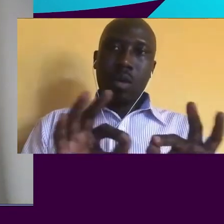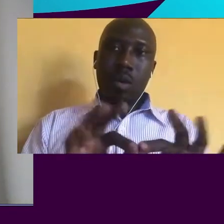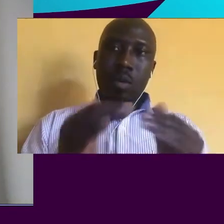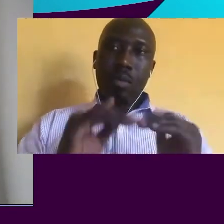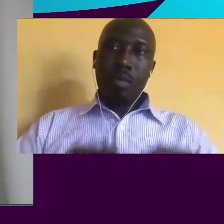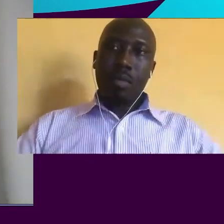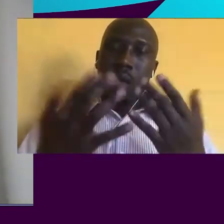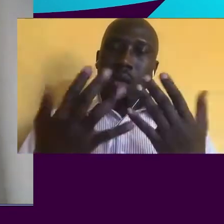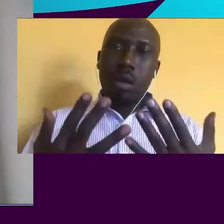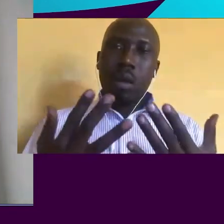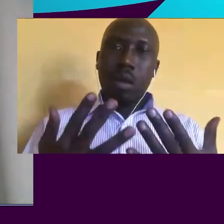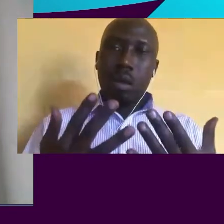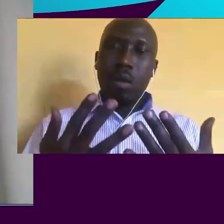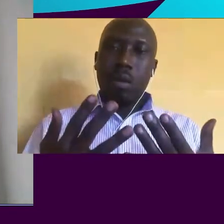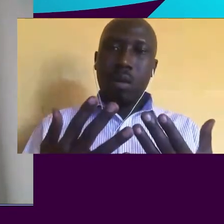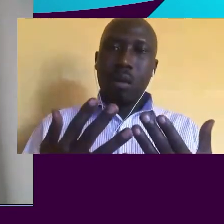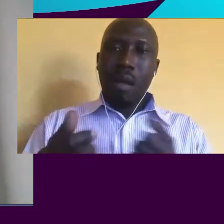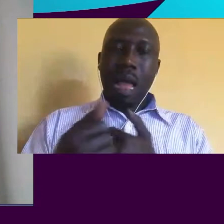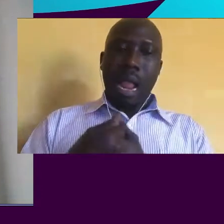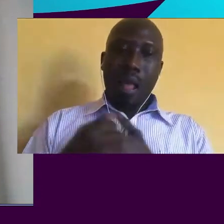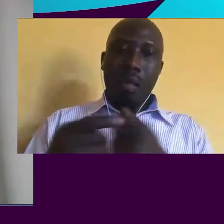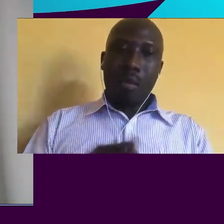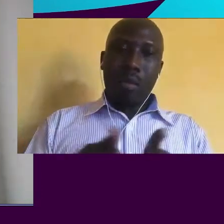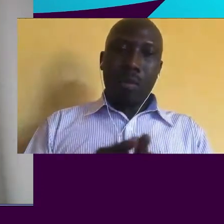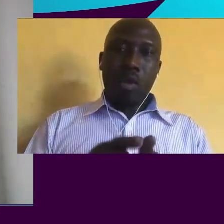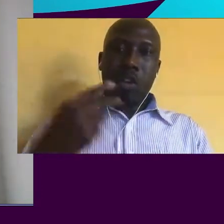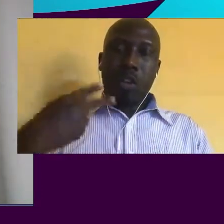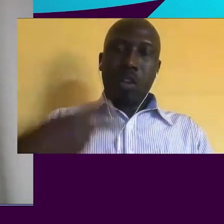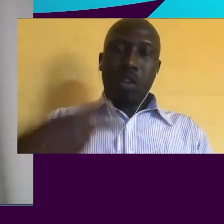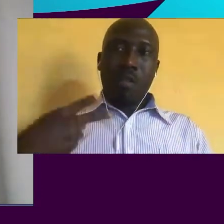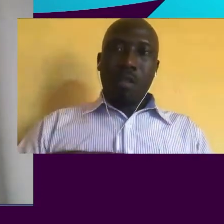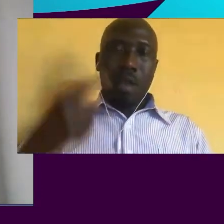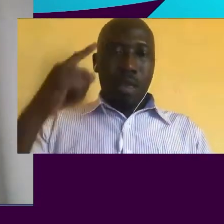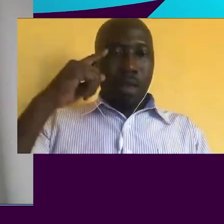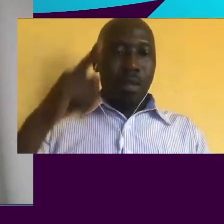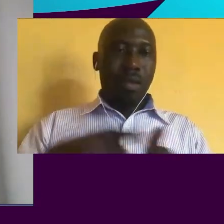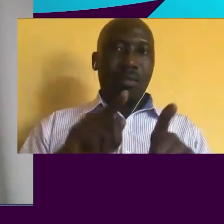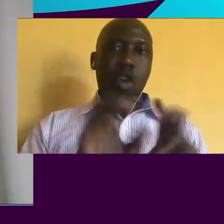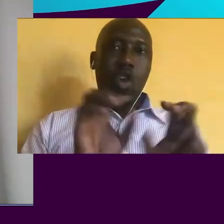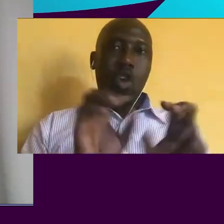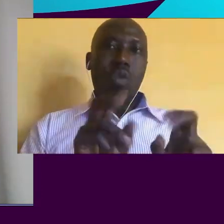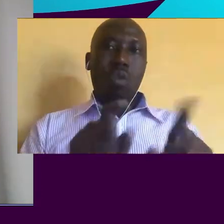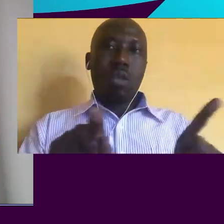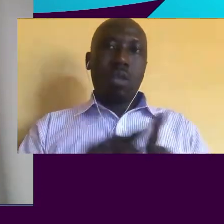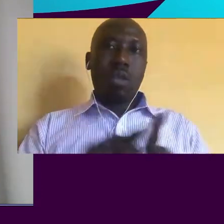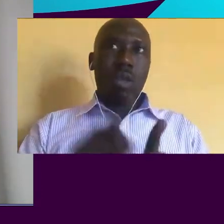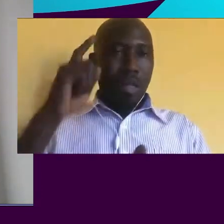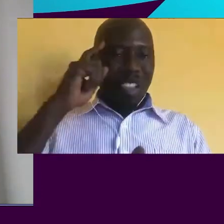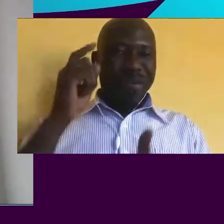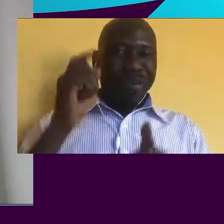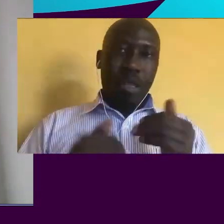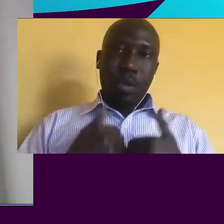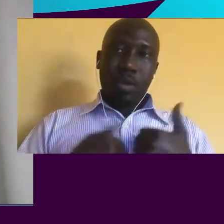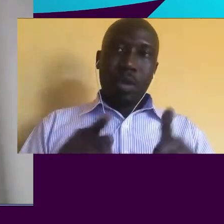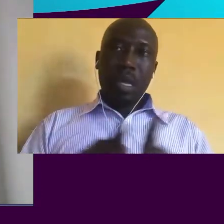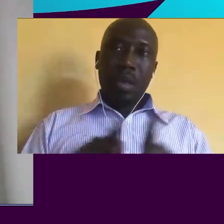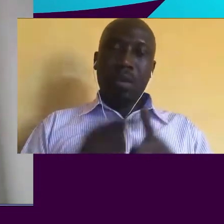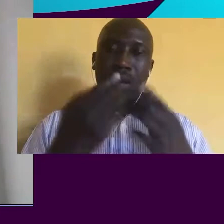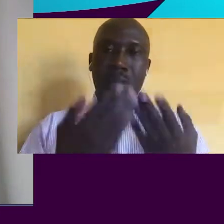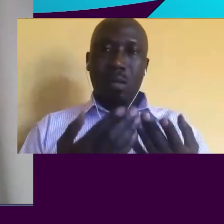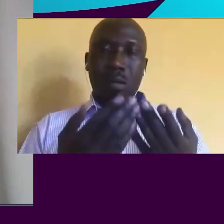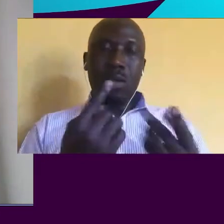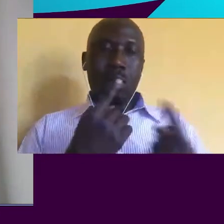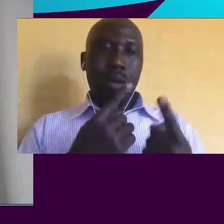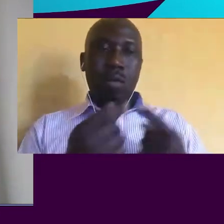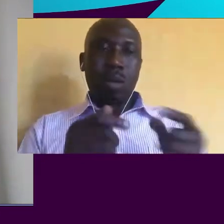And another thing on uniform that I thought was really, or kit, I thought was really interesting, that Saison mentioned that. So we had a